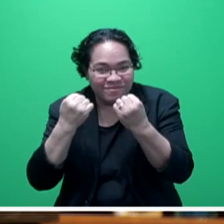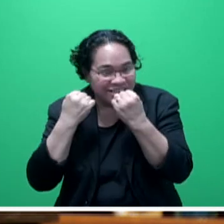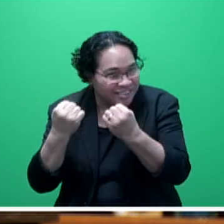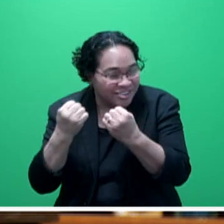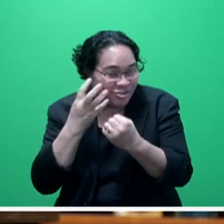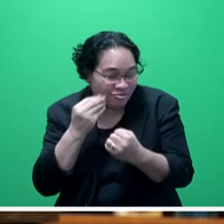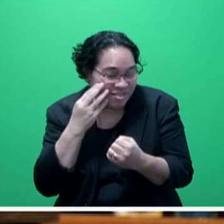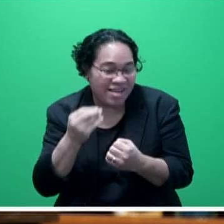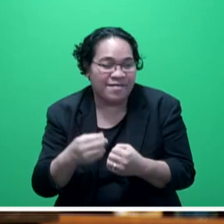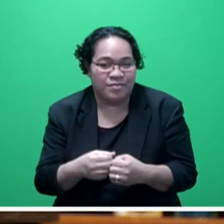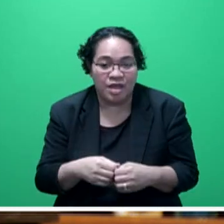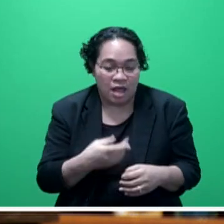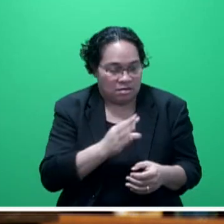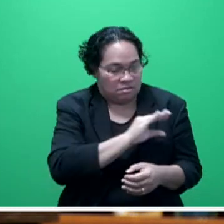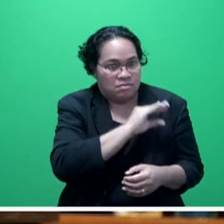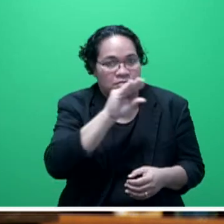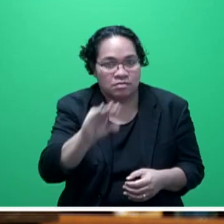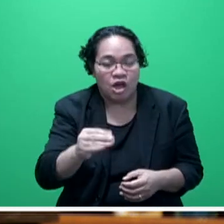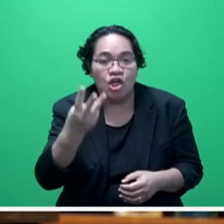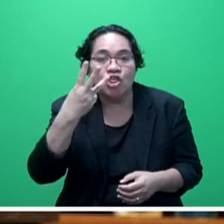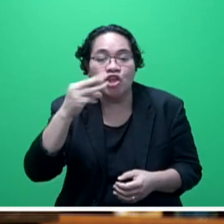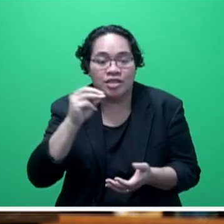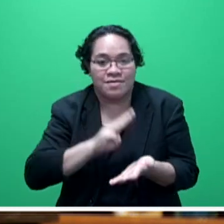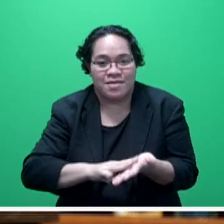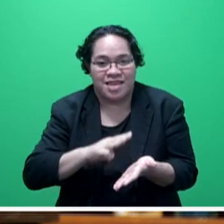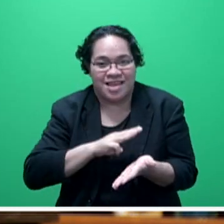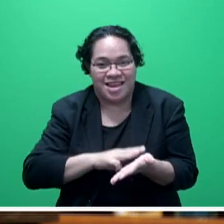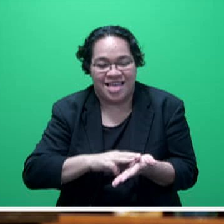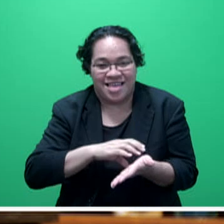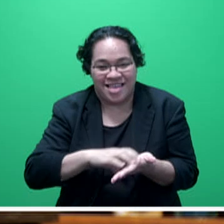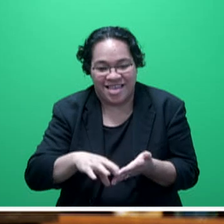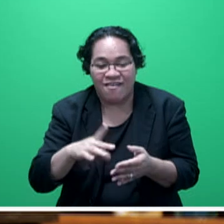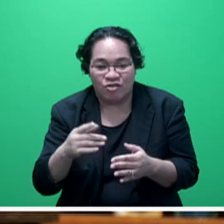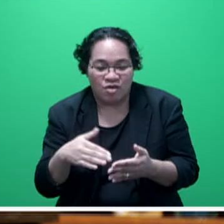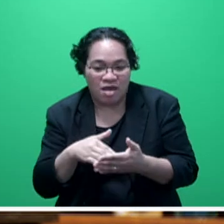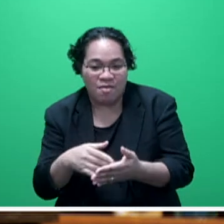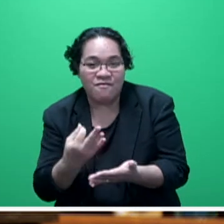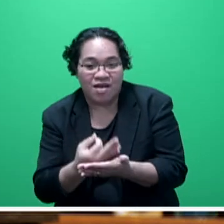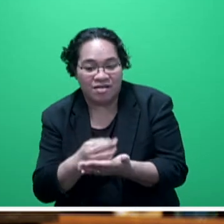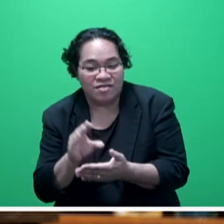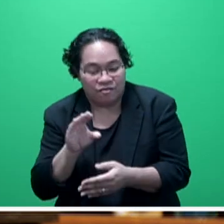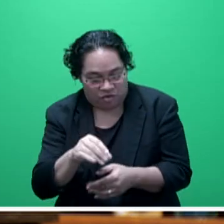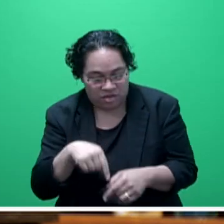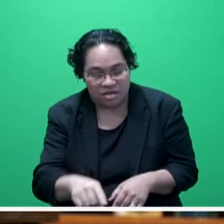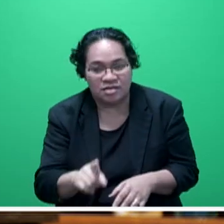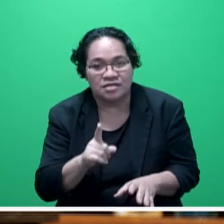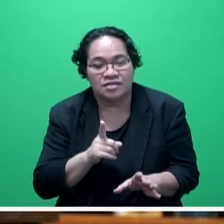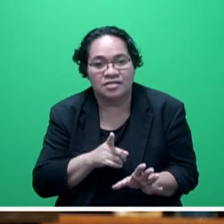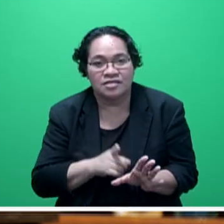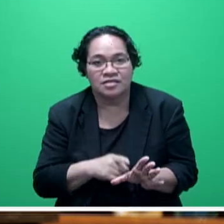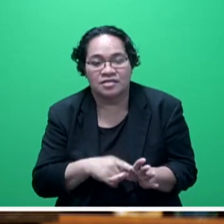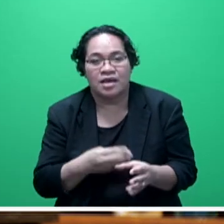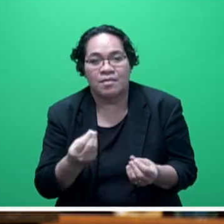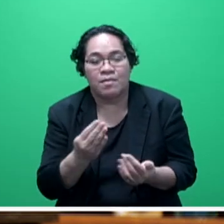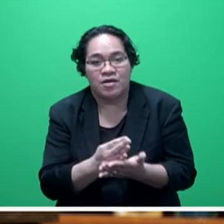is provided with budget of 30 million allocation for the stabilization fund in 2021 budget